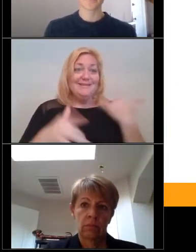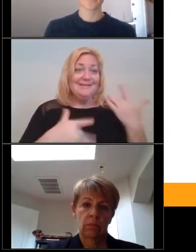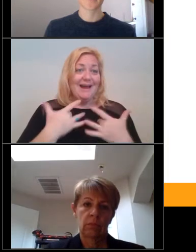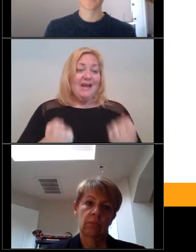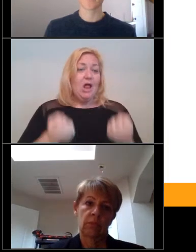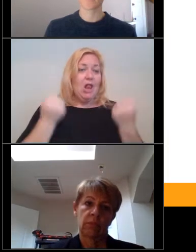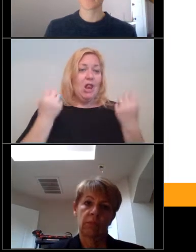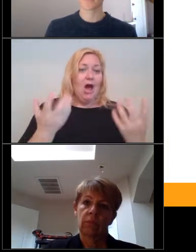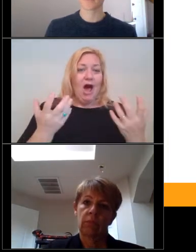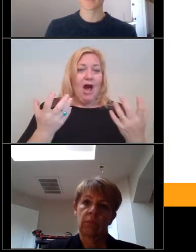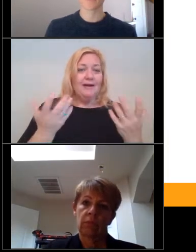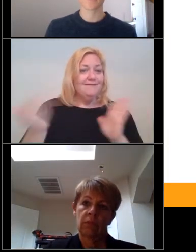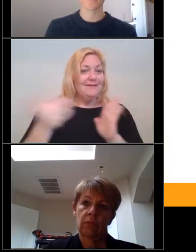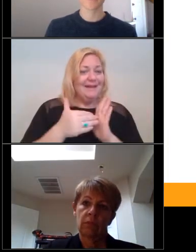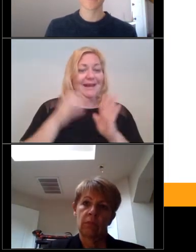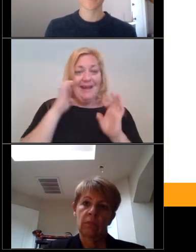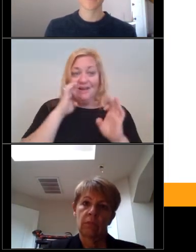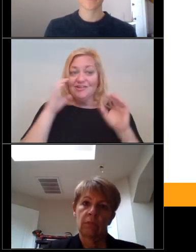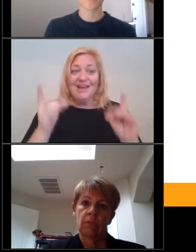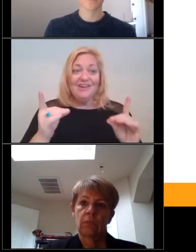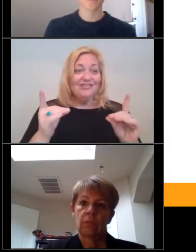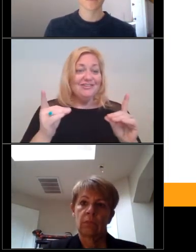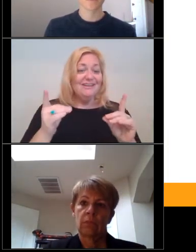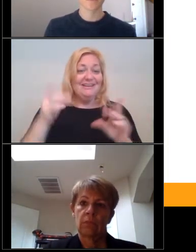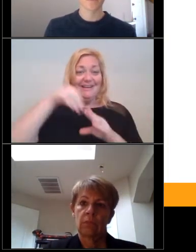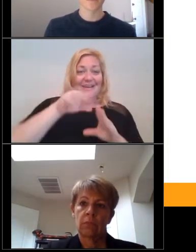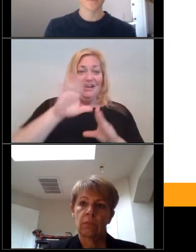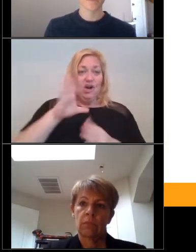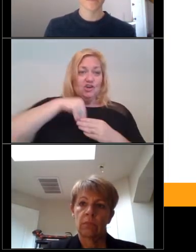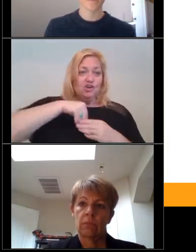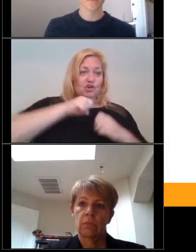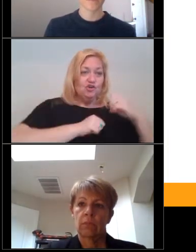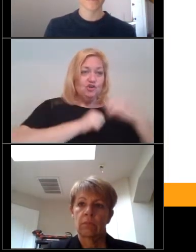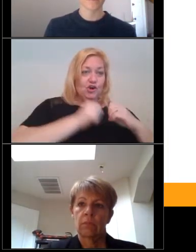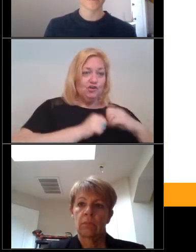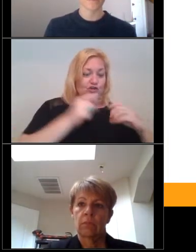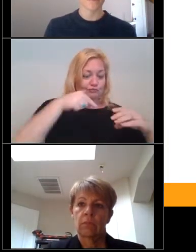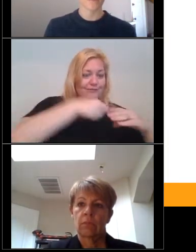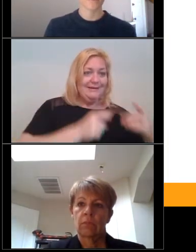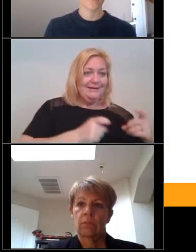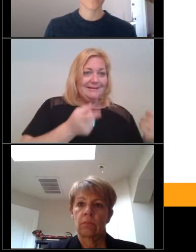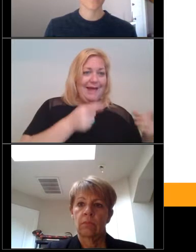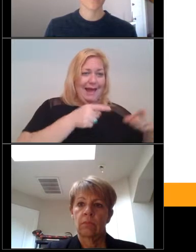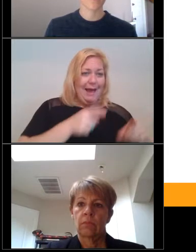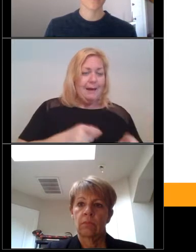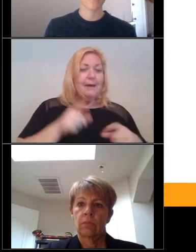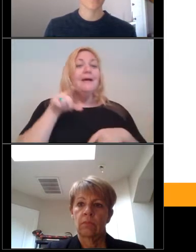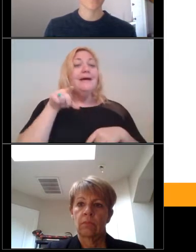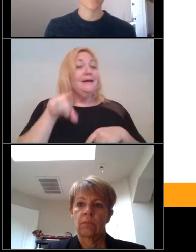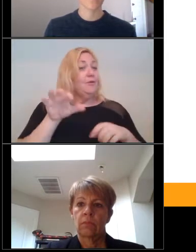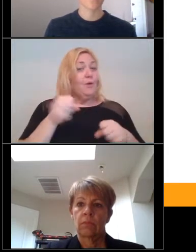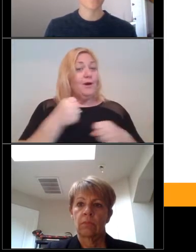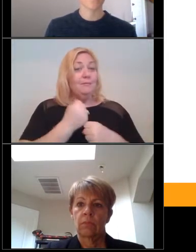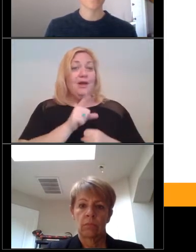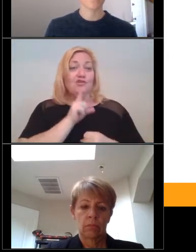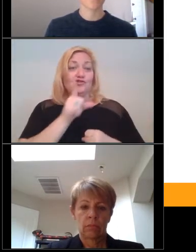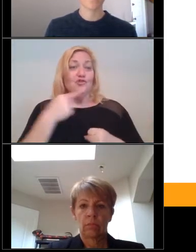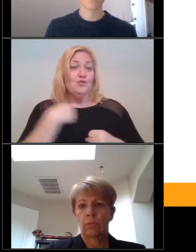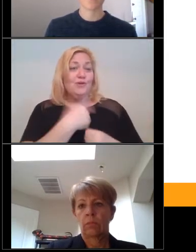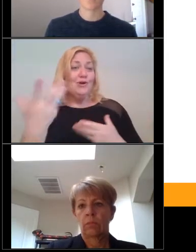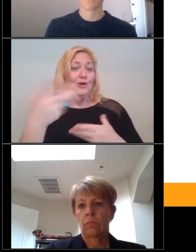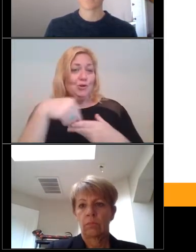of, again, education that within our internal structures need to take place if we want to make sure that we're